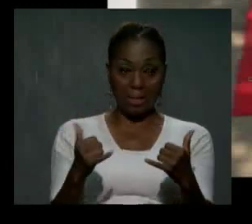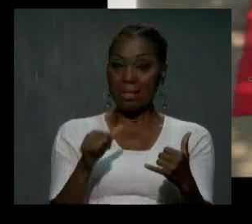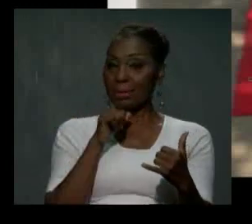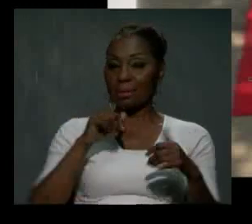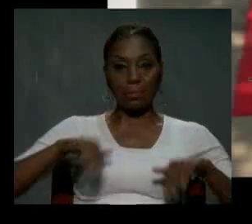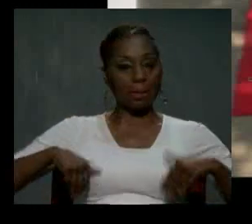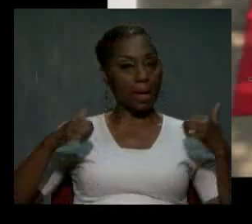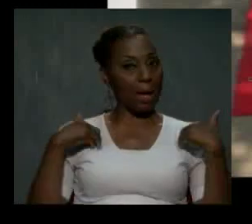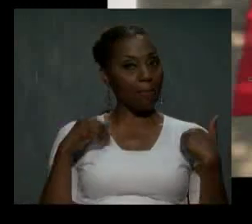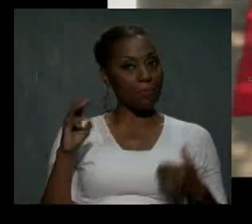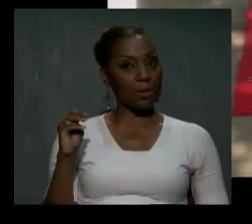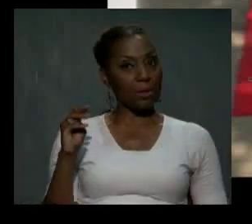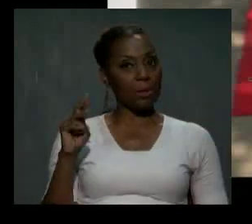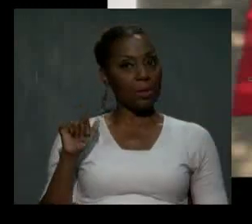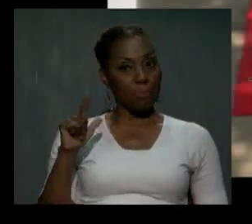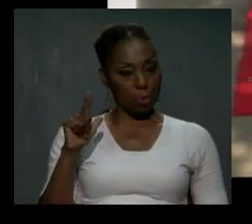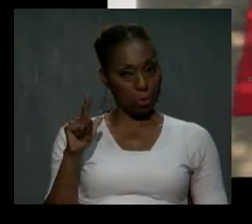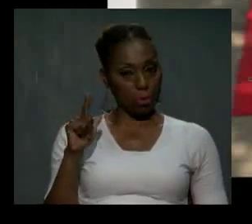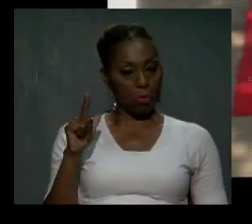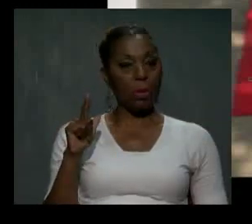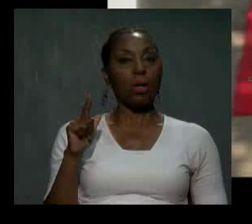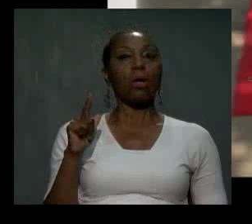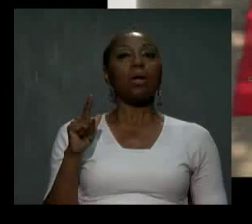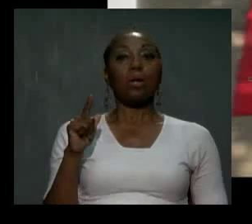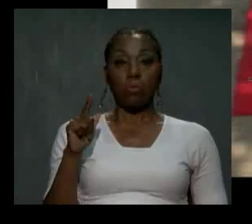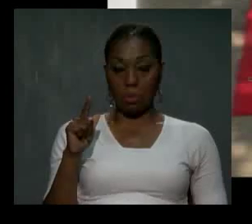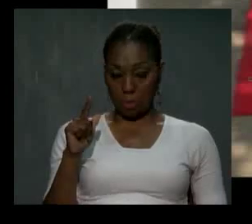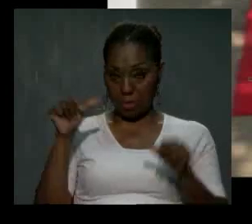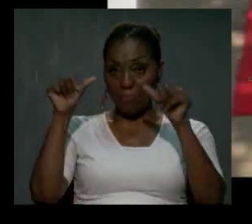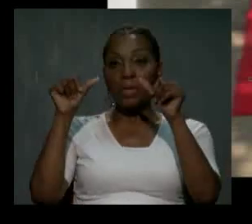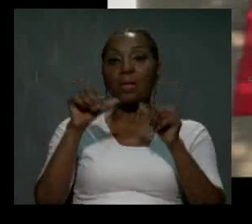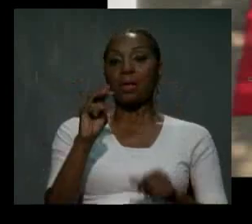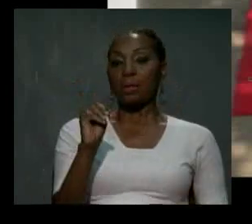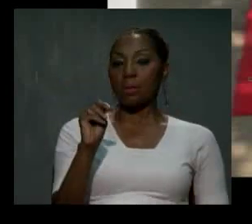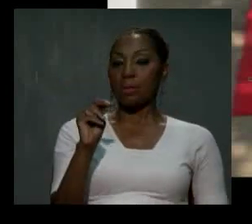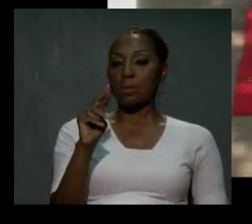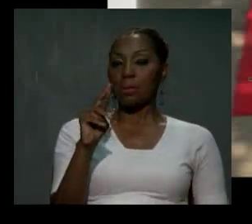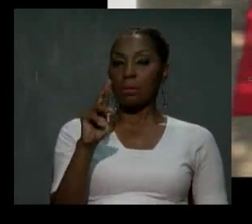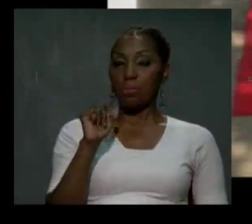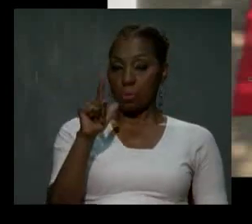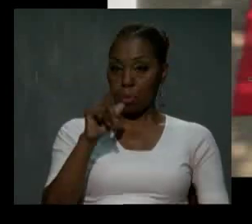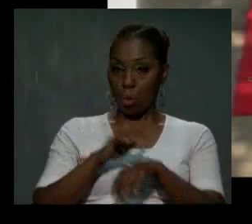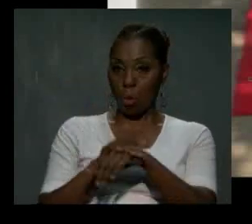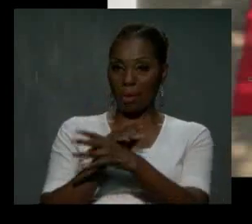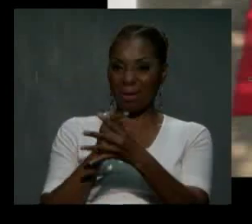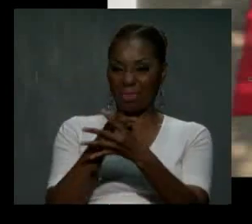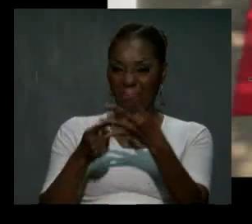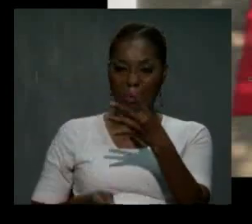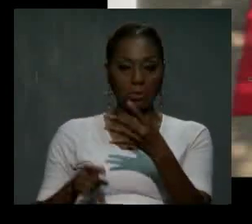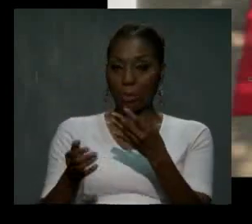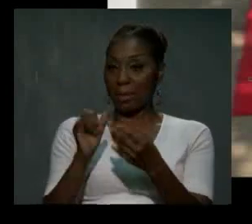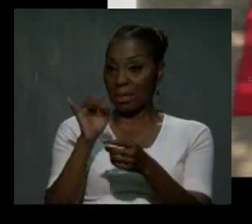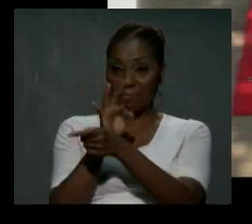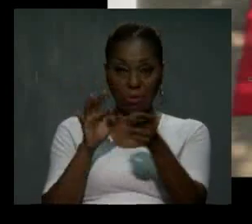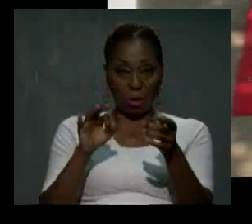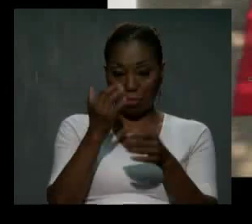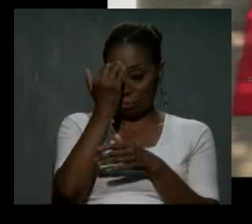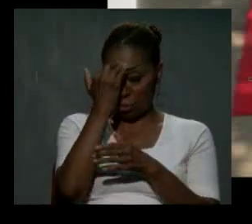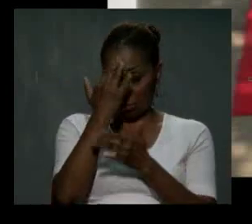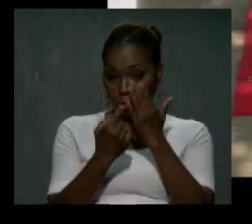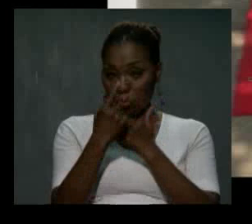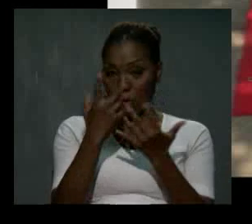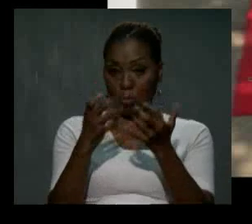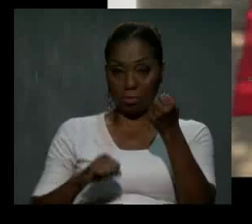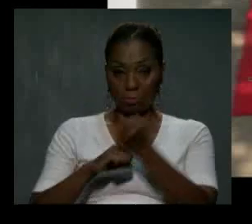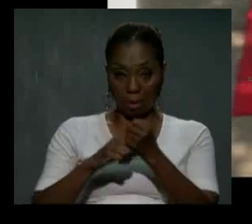the murals, not the Donaghy, we're going to put murals on those. So if any of you know anyone who wants to sponsor that,